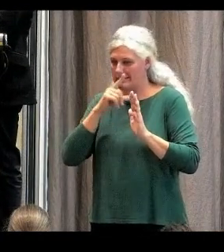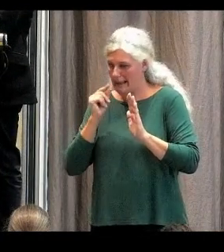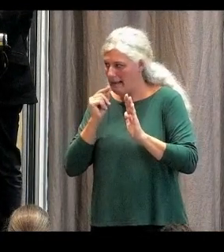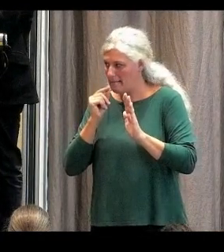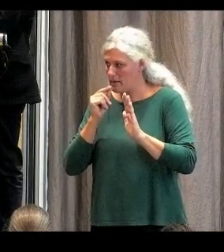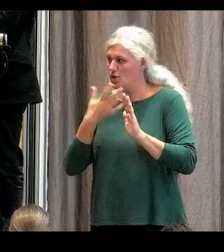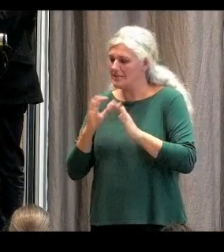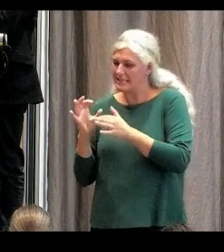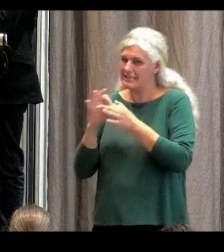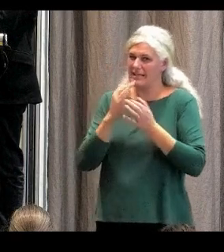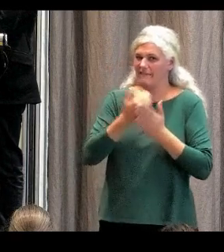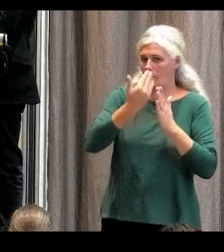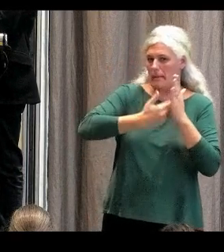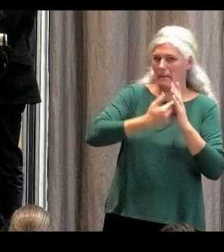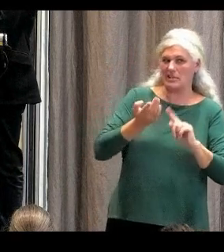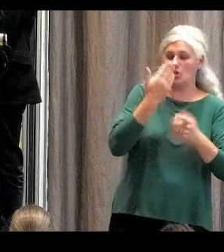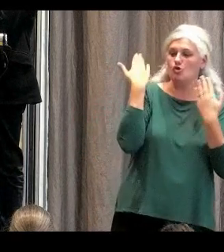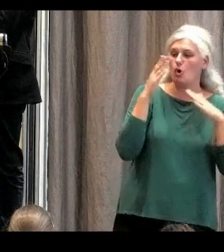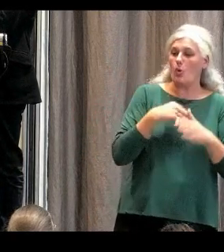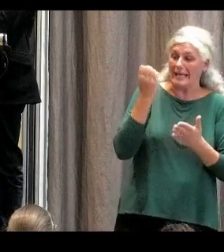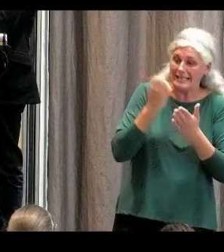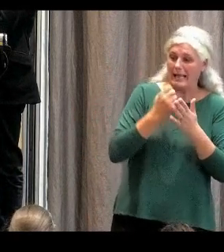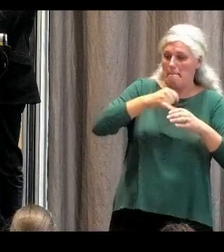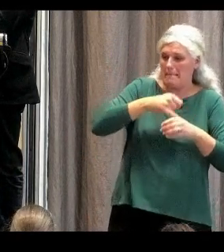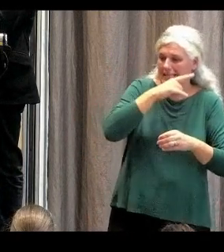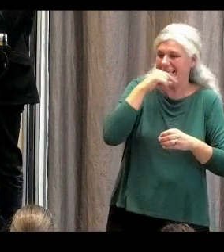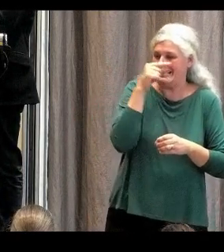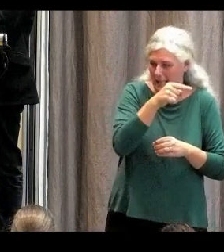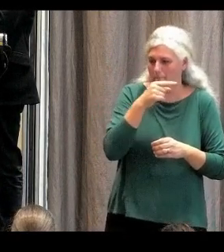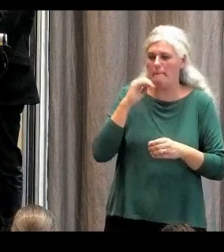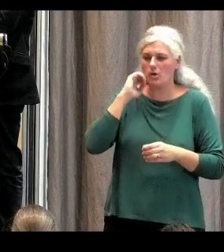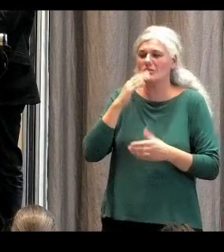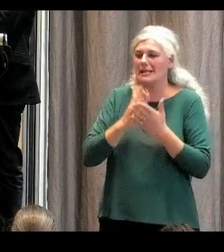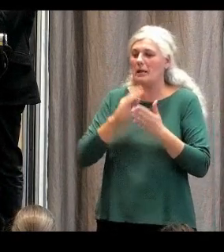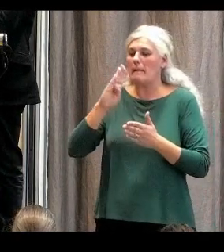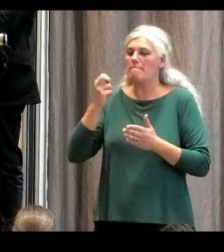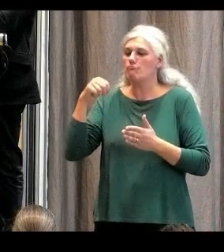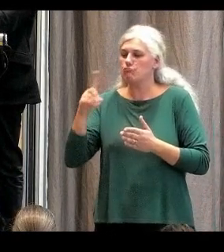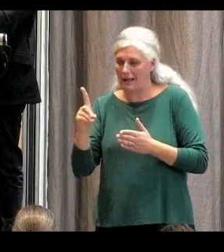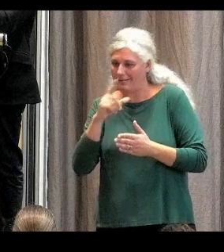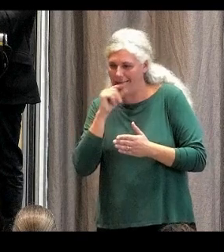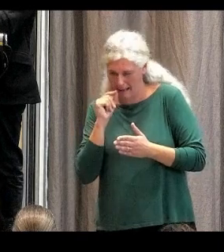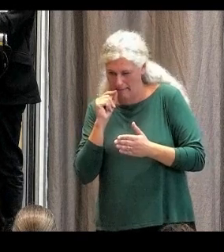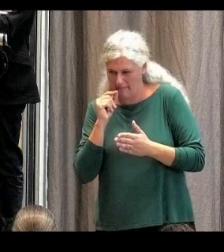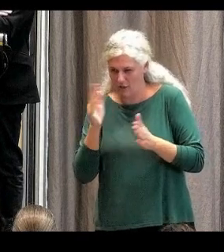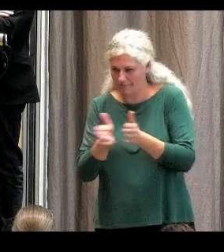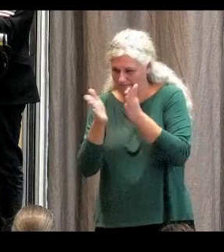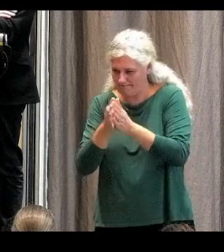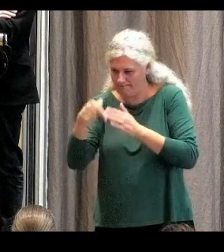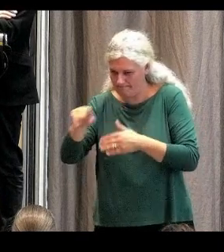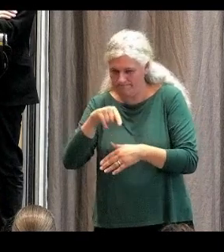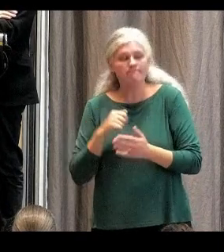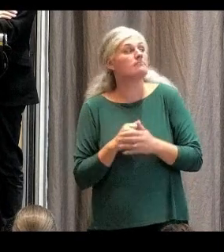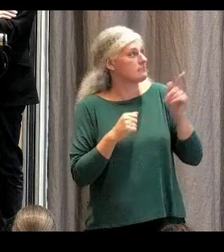going back the couple of slides for the zonisamide and all of them, so like what would the brand names be for that, just for people in the room that might be